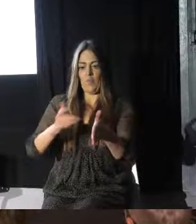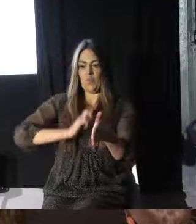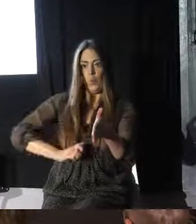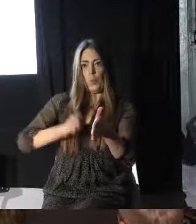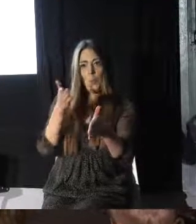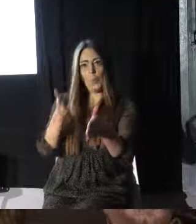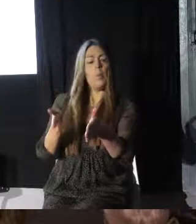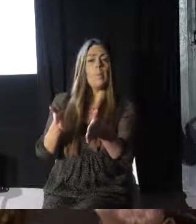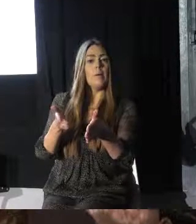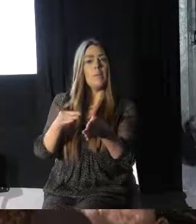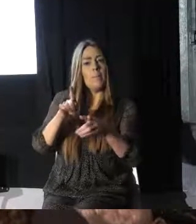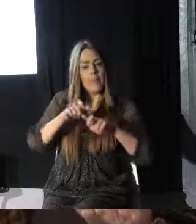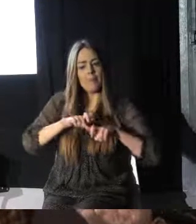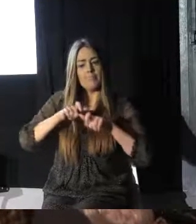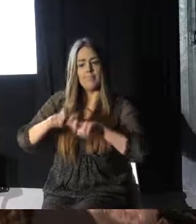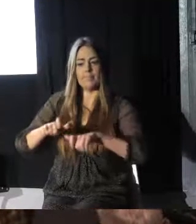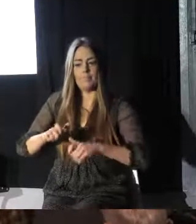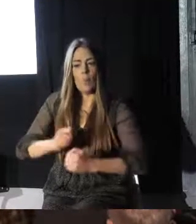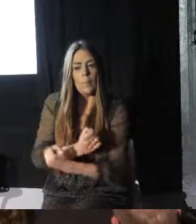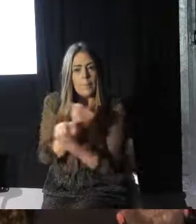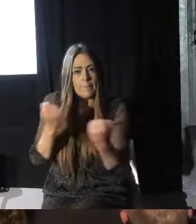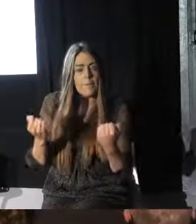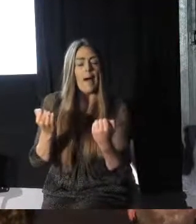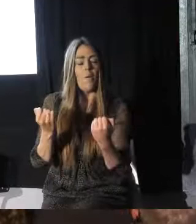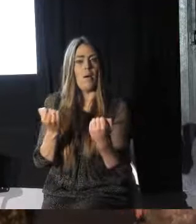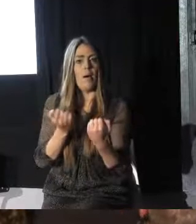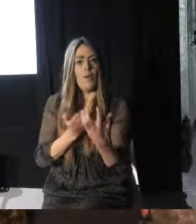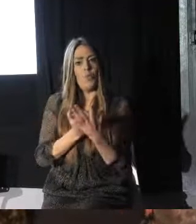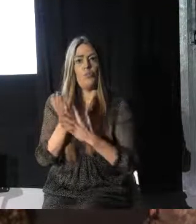while retaining all the power in